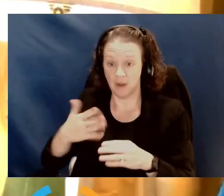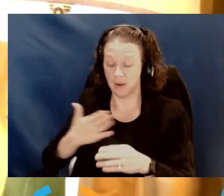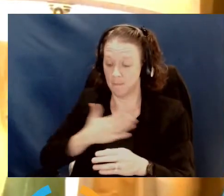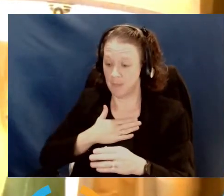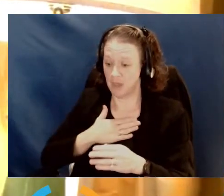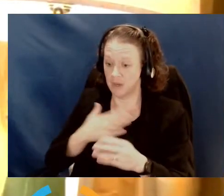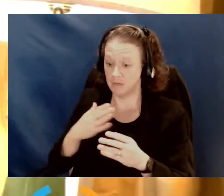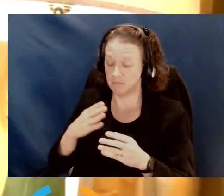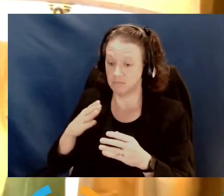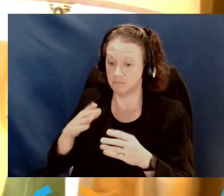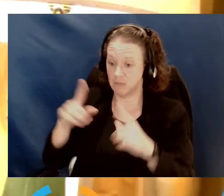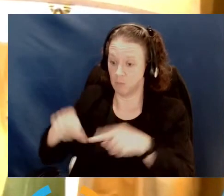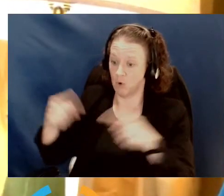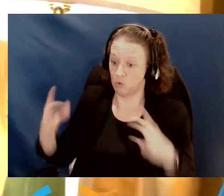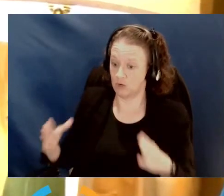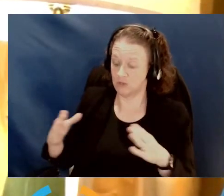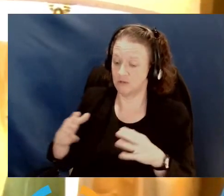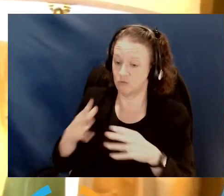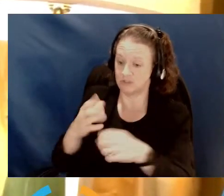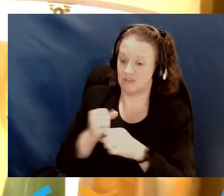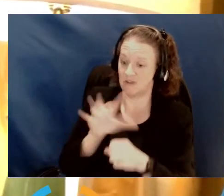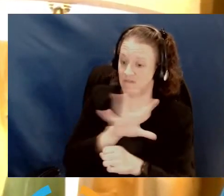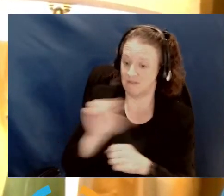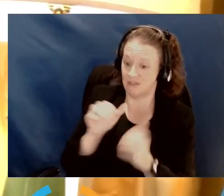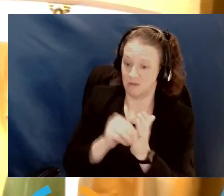so I guess she forgot about that one.